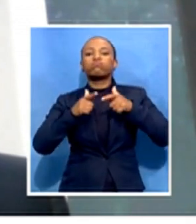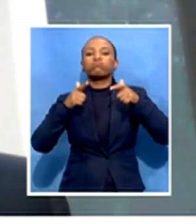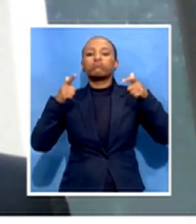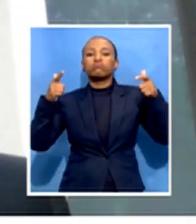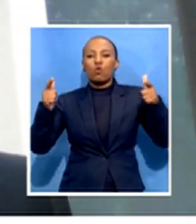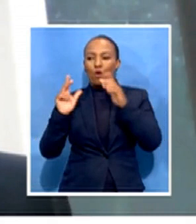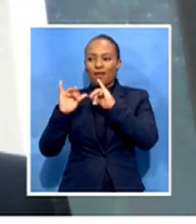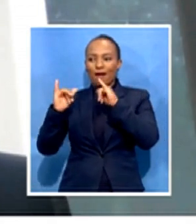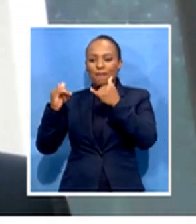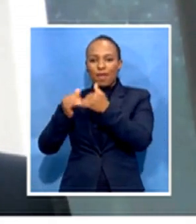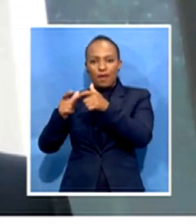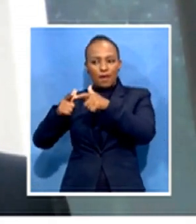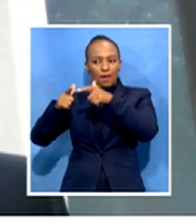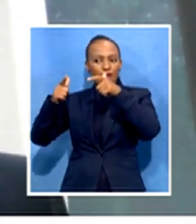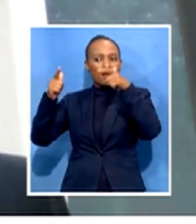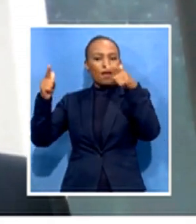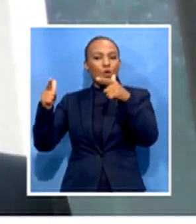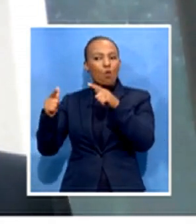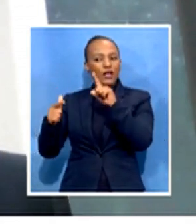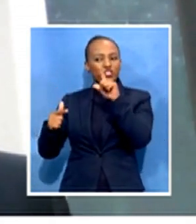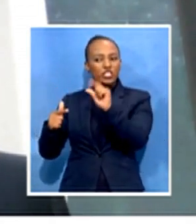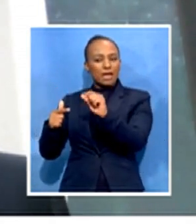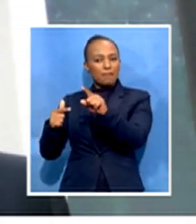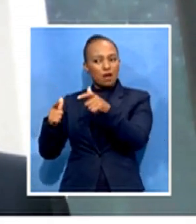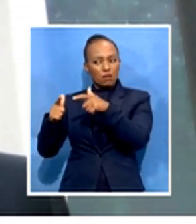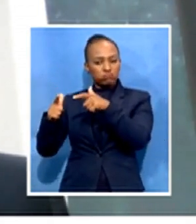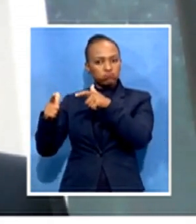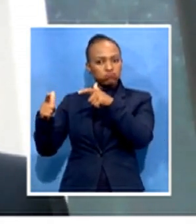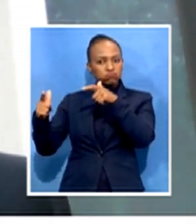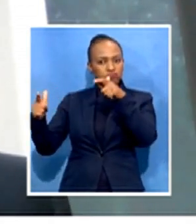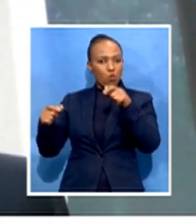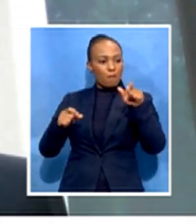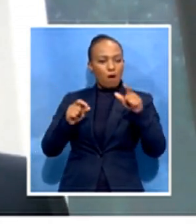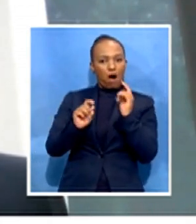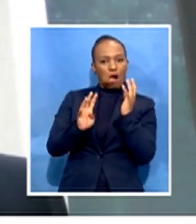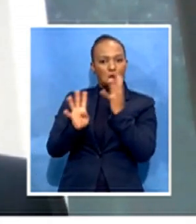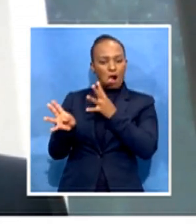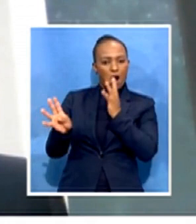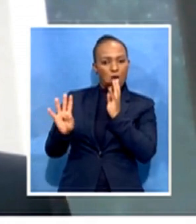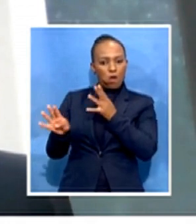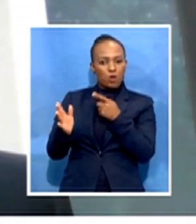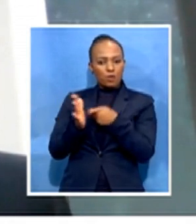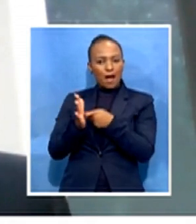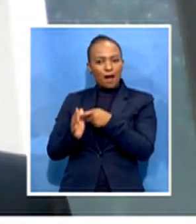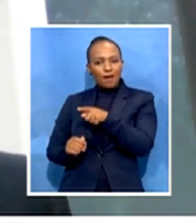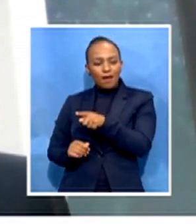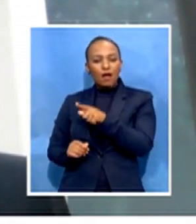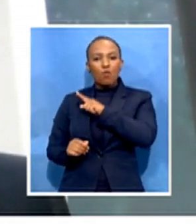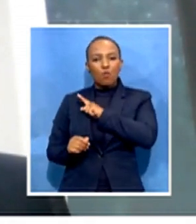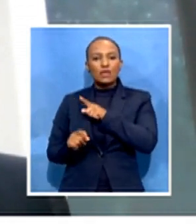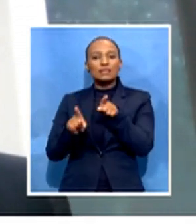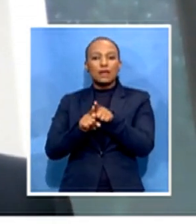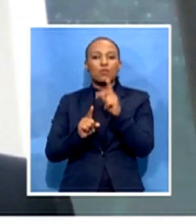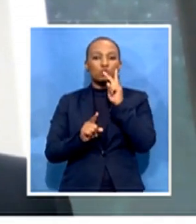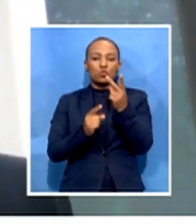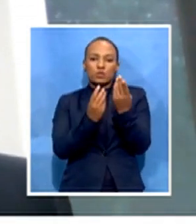cheaper, it's saving their money. So that's an aspect that we also need to look at when we look at solutions going forward. I think